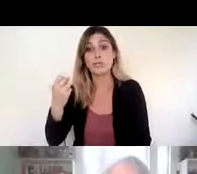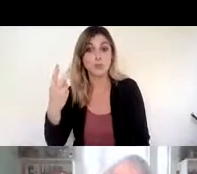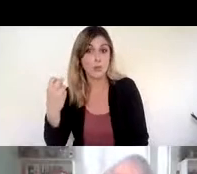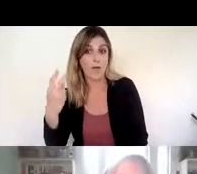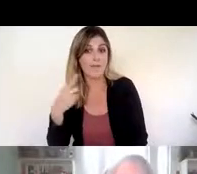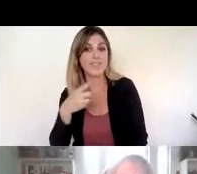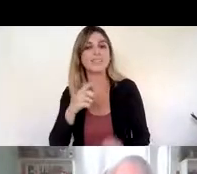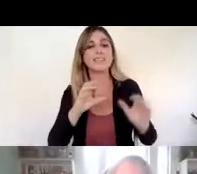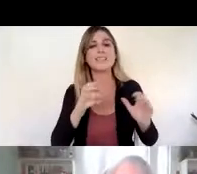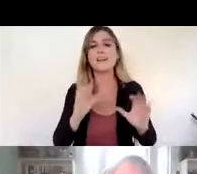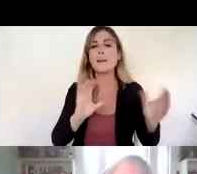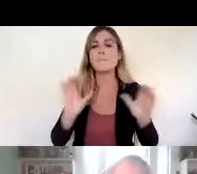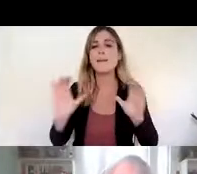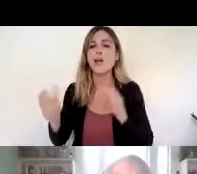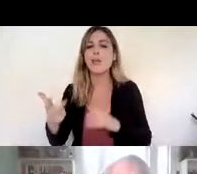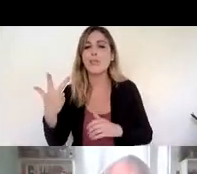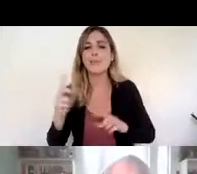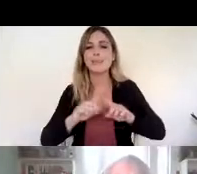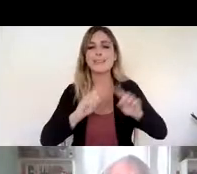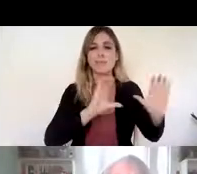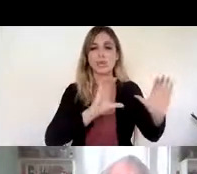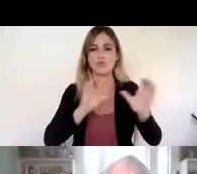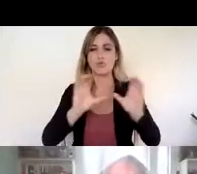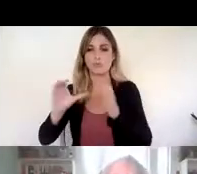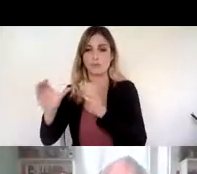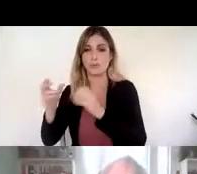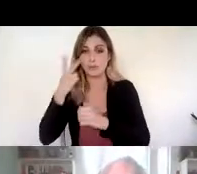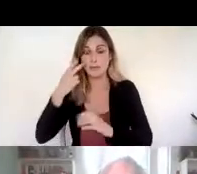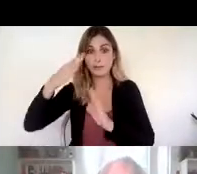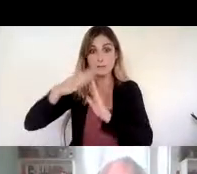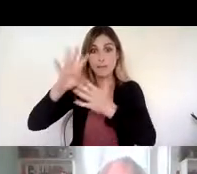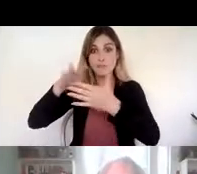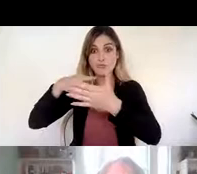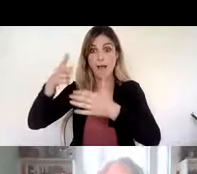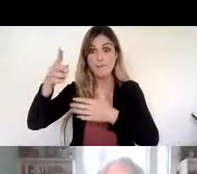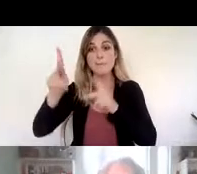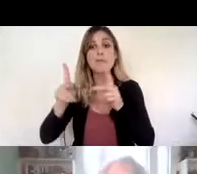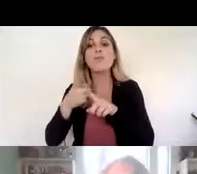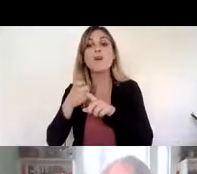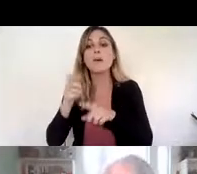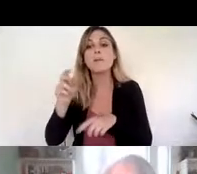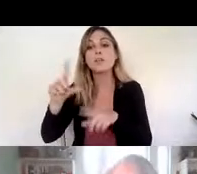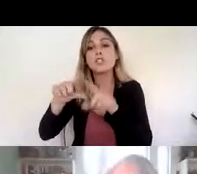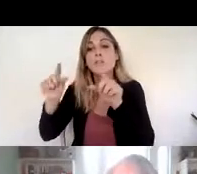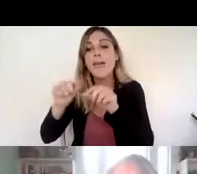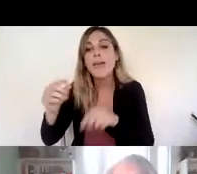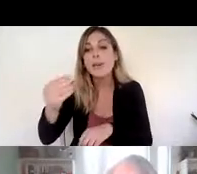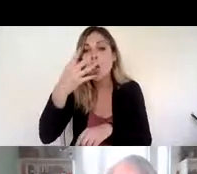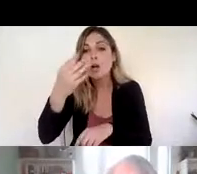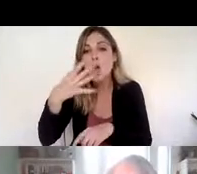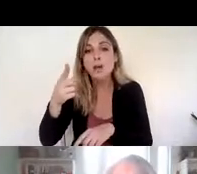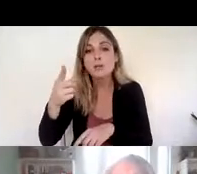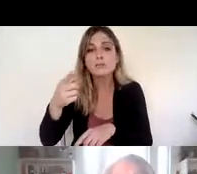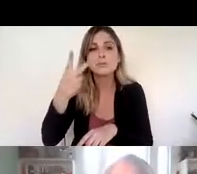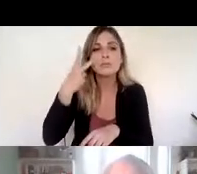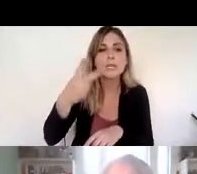groups. And you can see on the upper graph that people from Japan and Hong Kong, who are represented by the red and blue